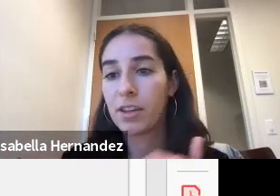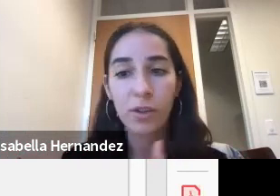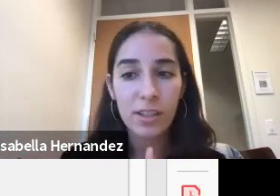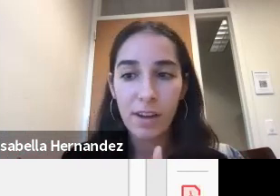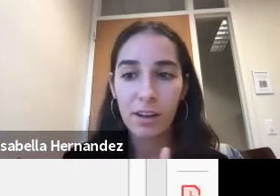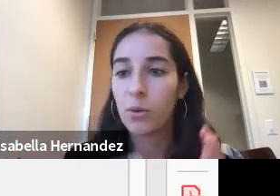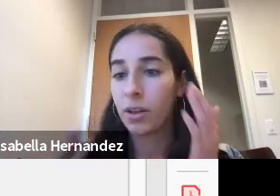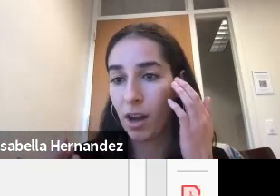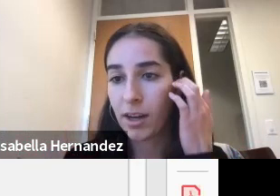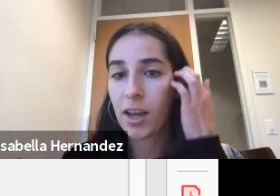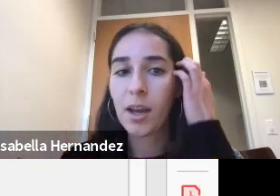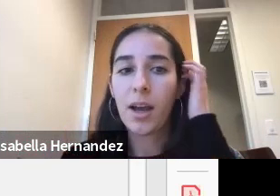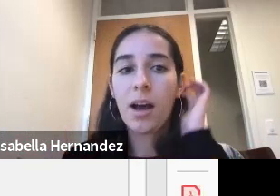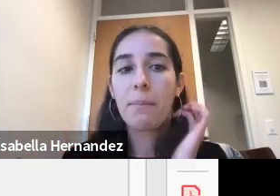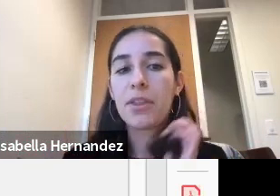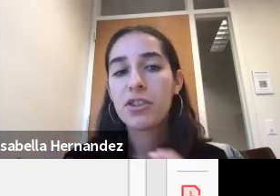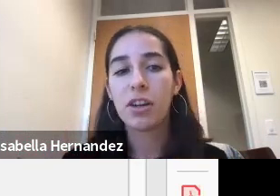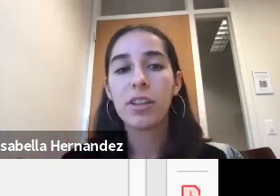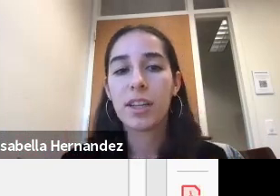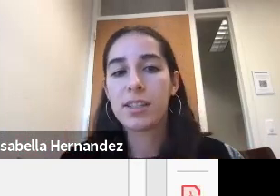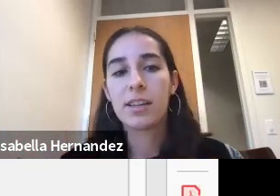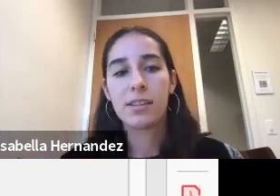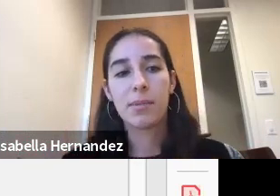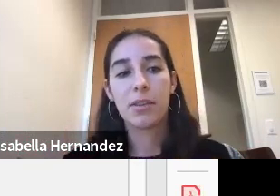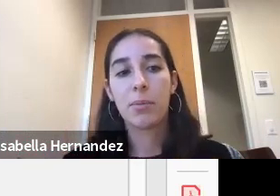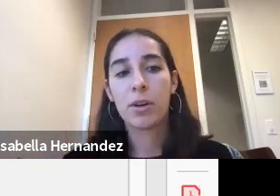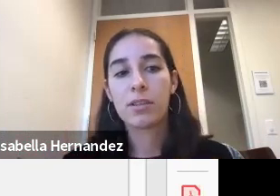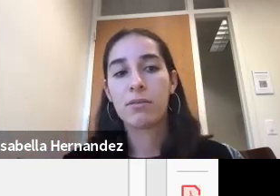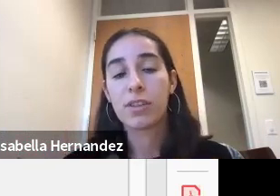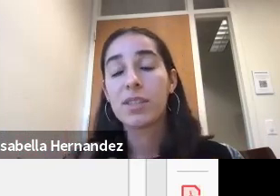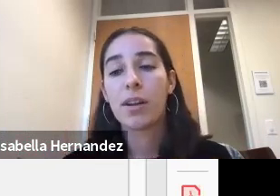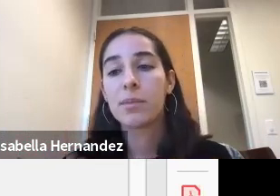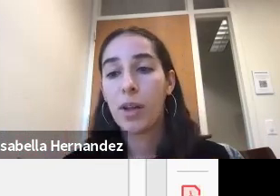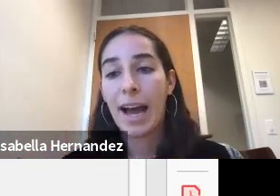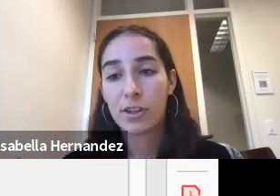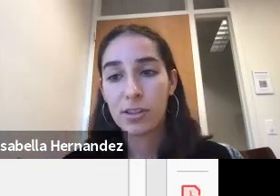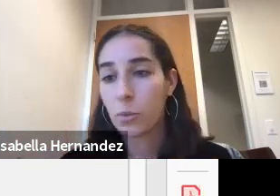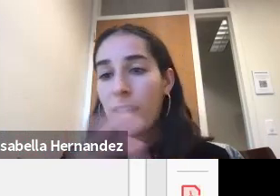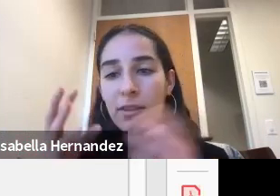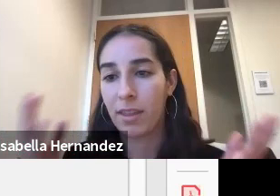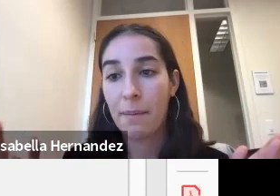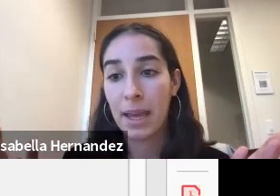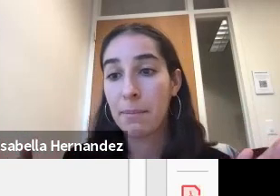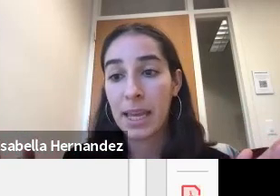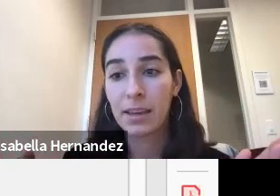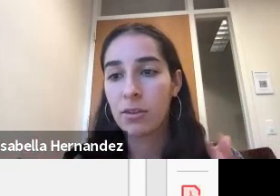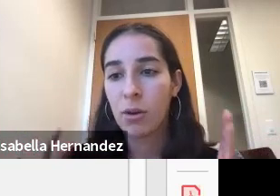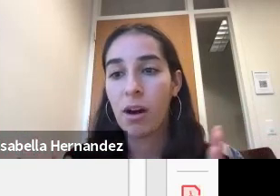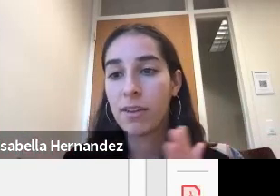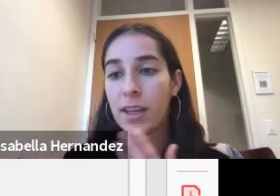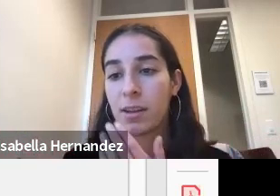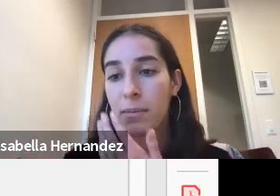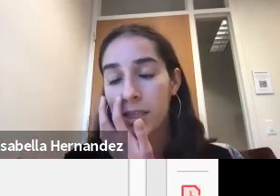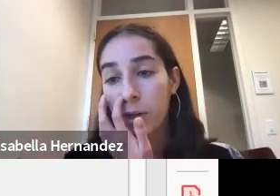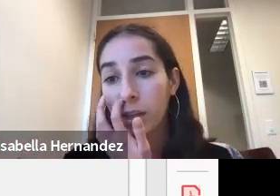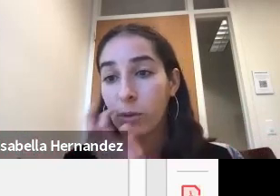they have intrinsic value or not. But there's generally a consensus about the importance of responsible actions, whatever that may mean. You know,